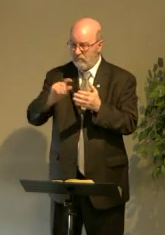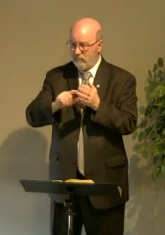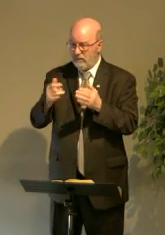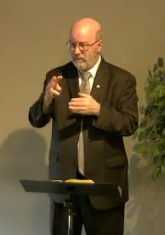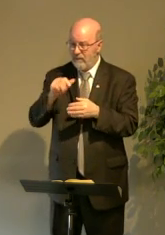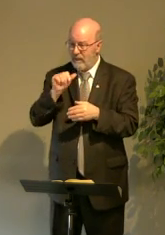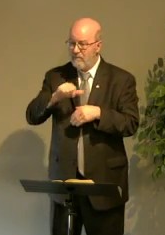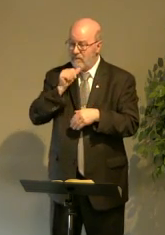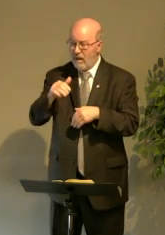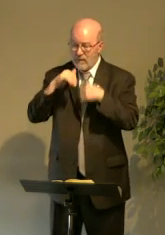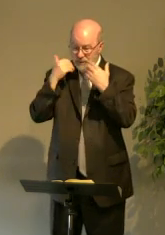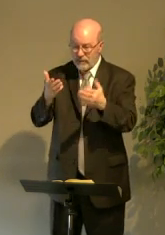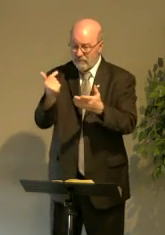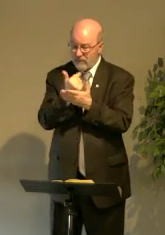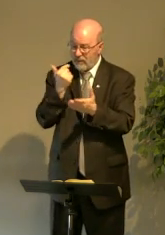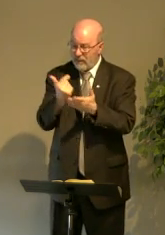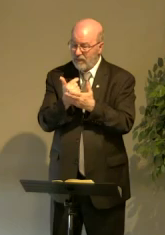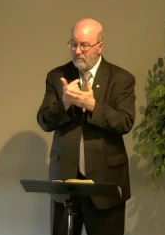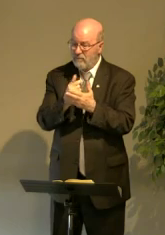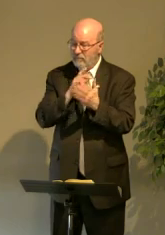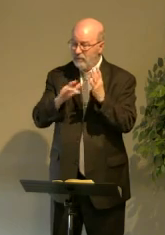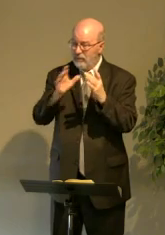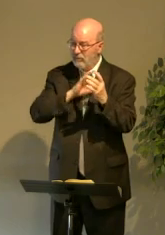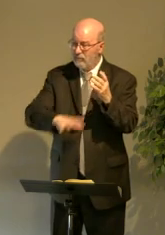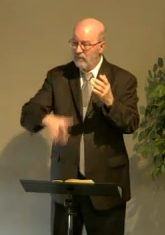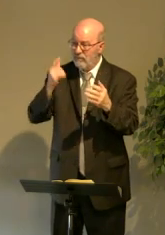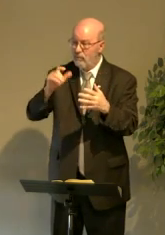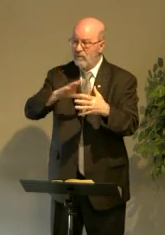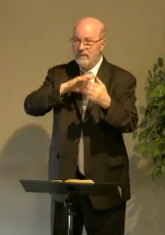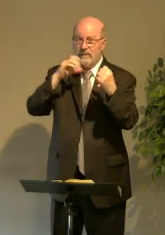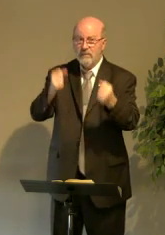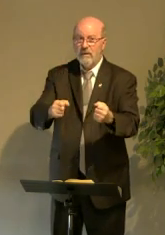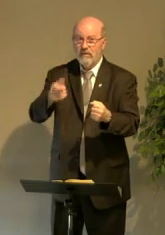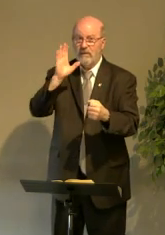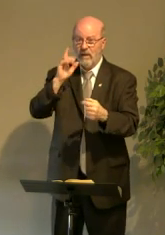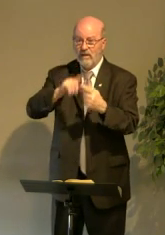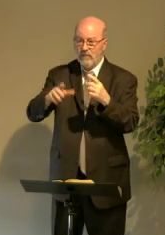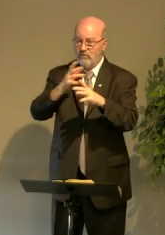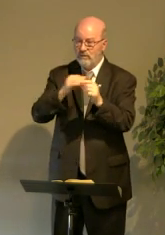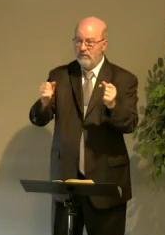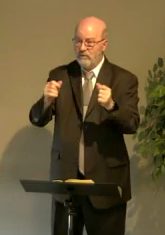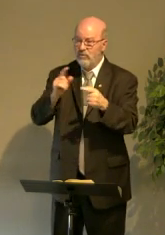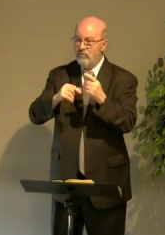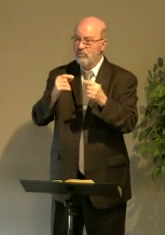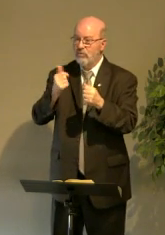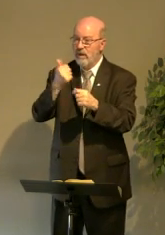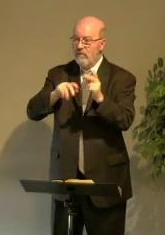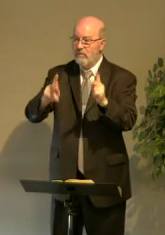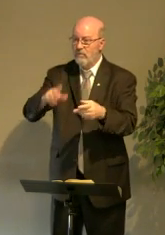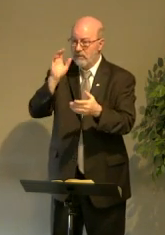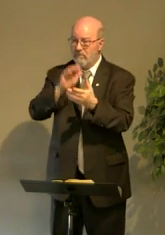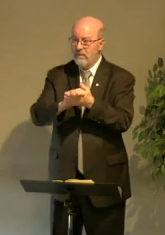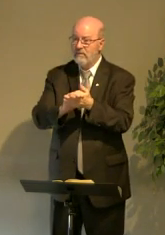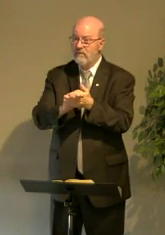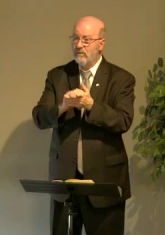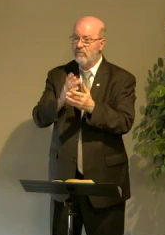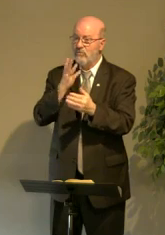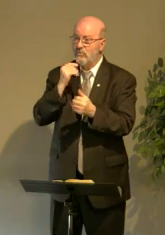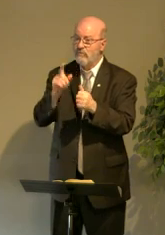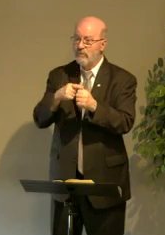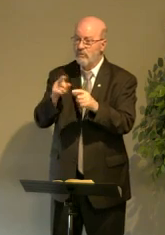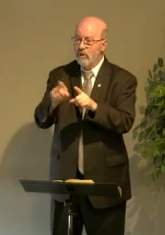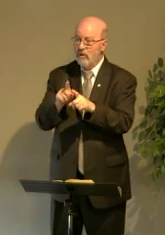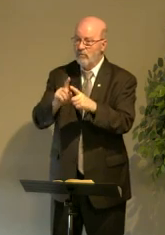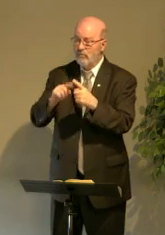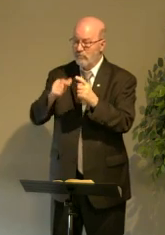"For I am not ashamed of the gospel of Jesus Christ, for it is the power of God unto salvation to everyone that believeth, to the Jew first and